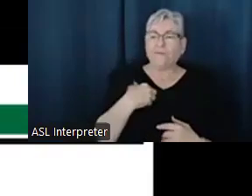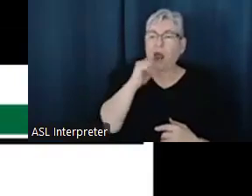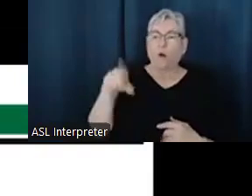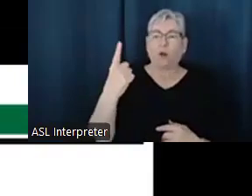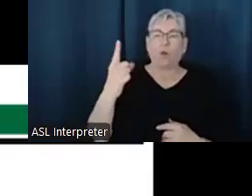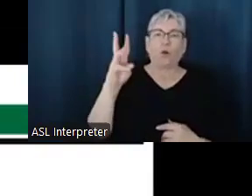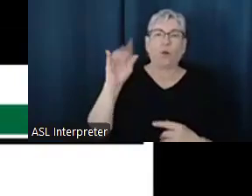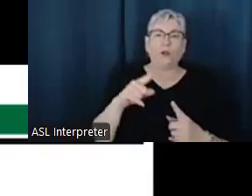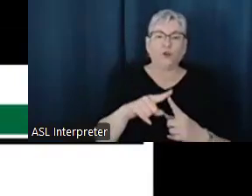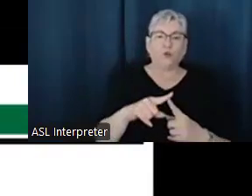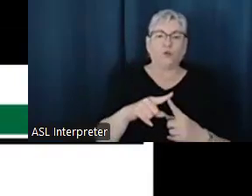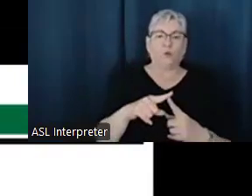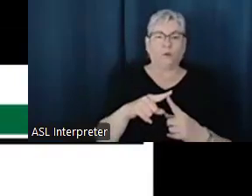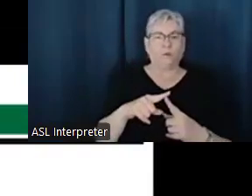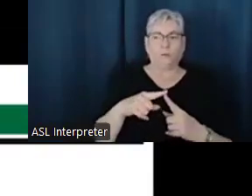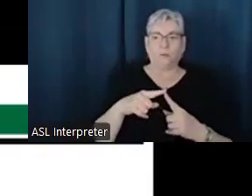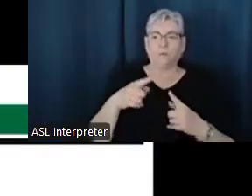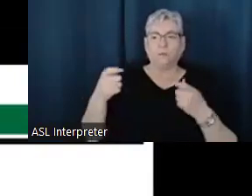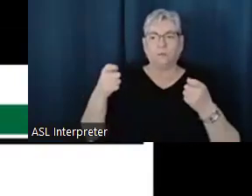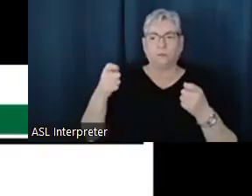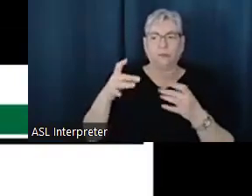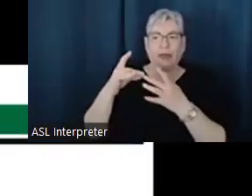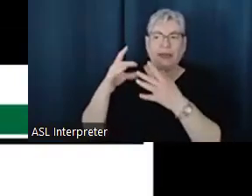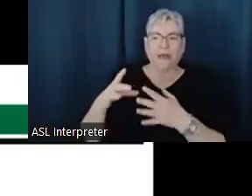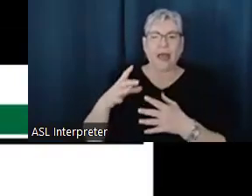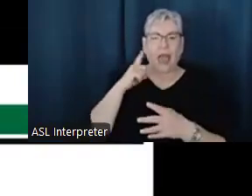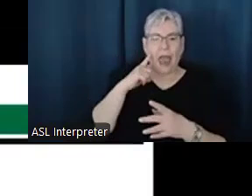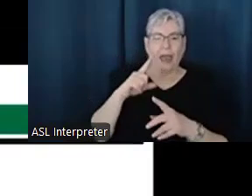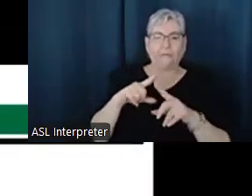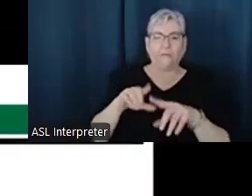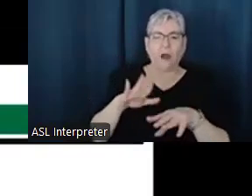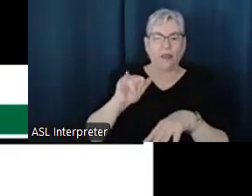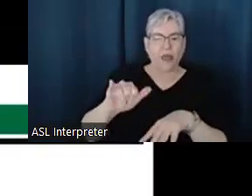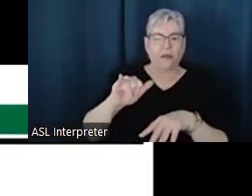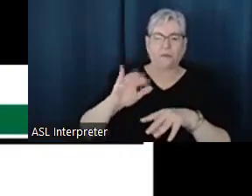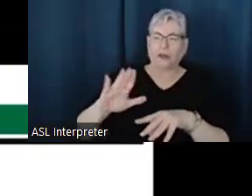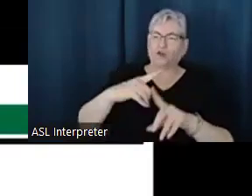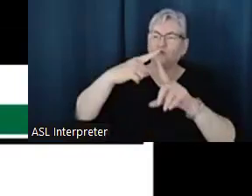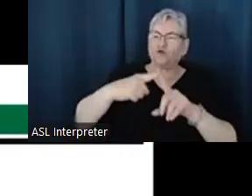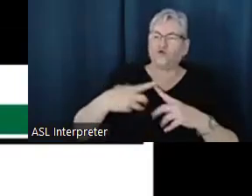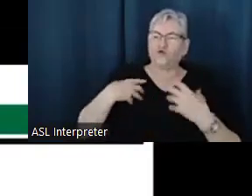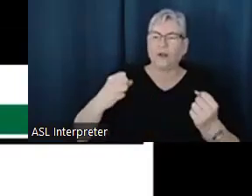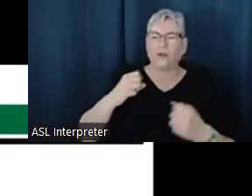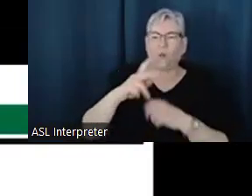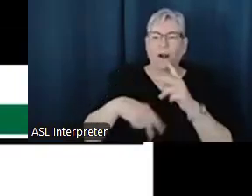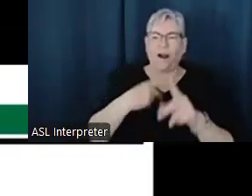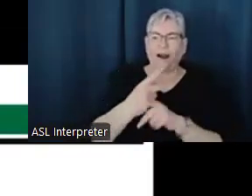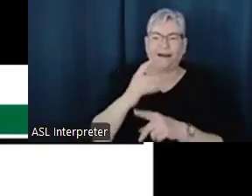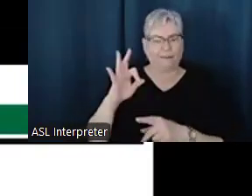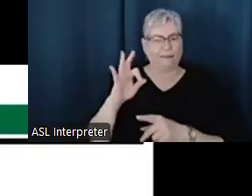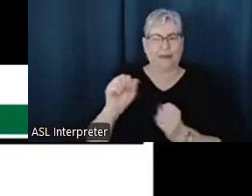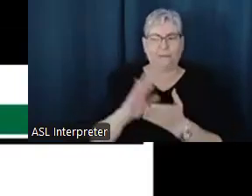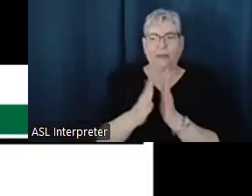strengths of your individual youth and what kind of leader they could be. Sense of community and belonging,